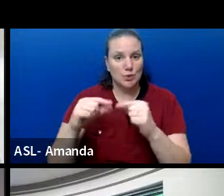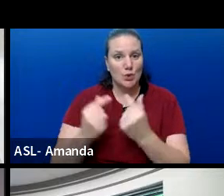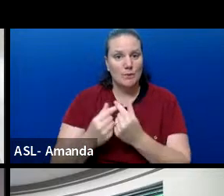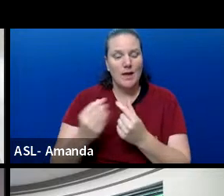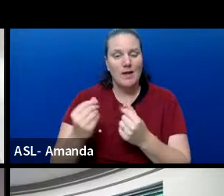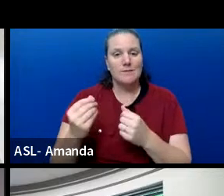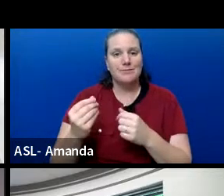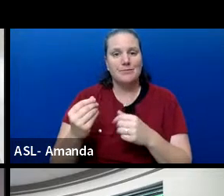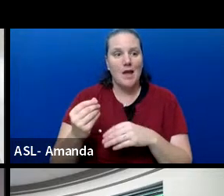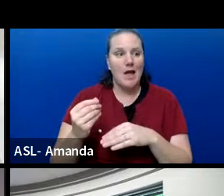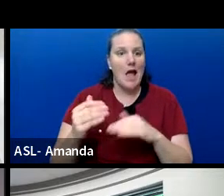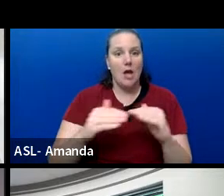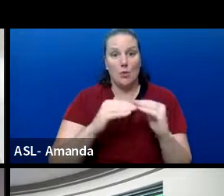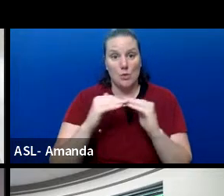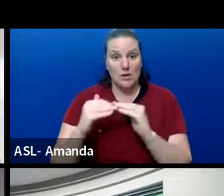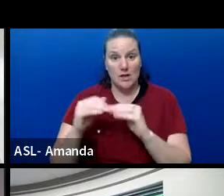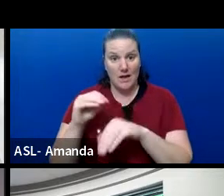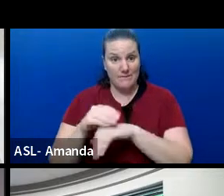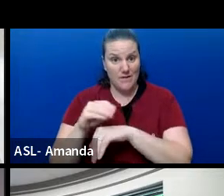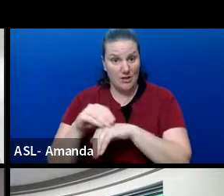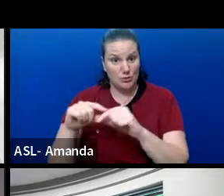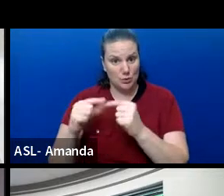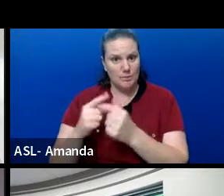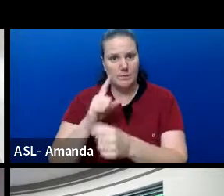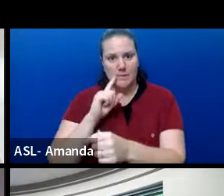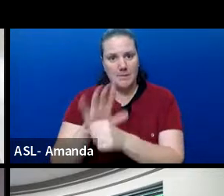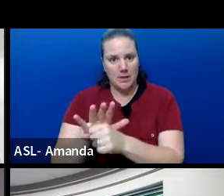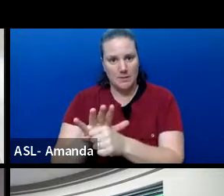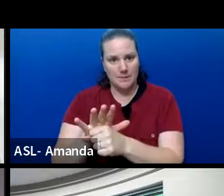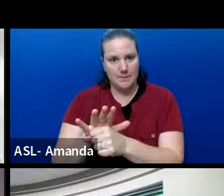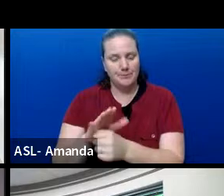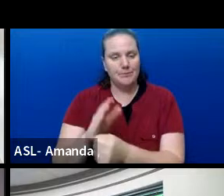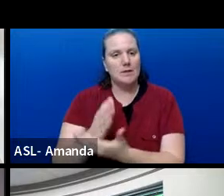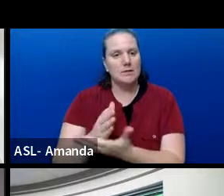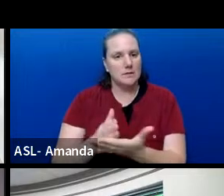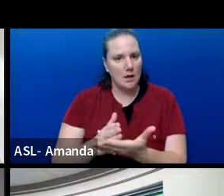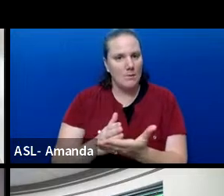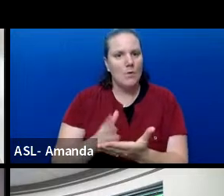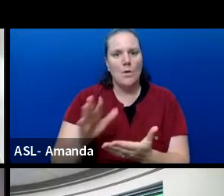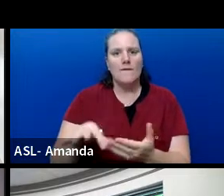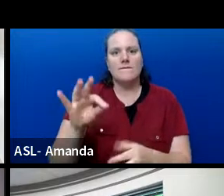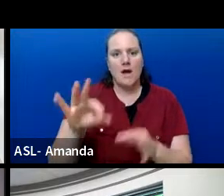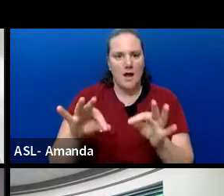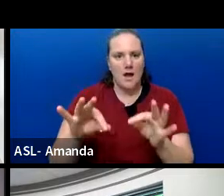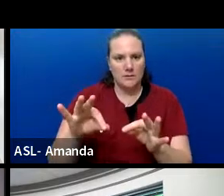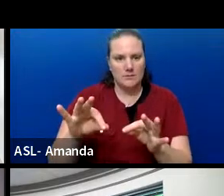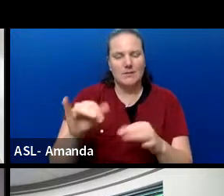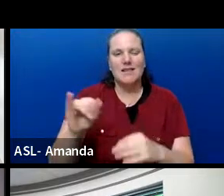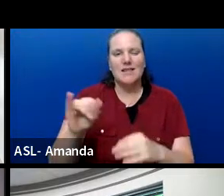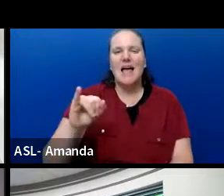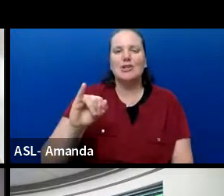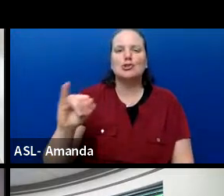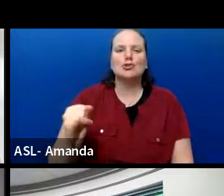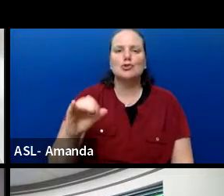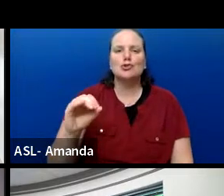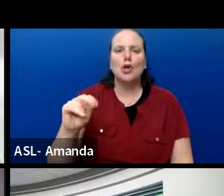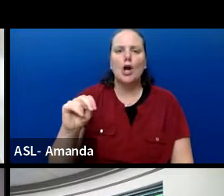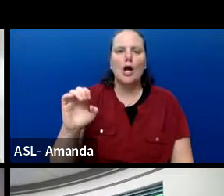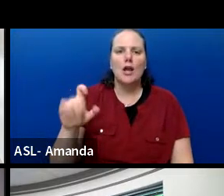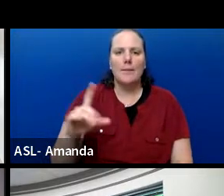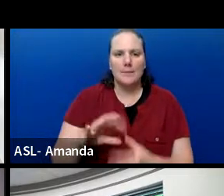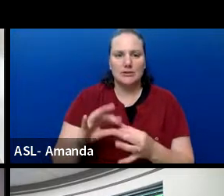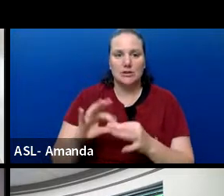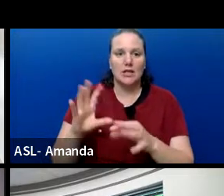have committed to. And some of those things will find their way into, as John L. mentioned, into